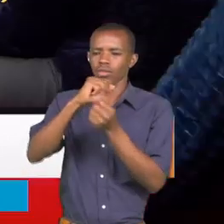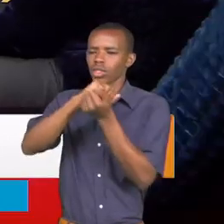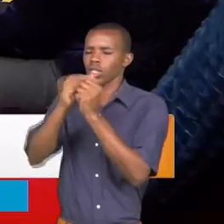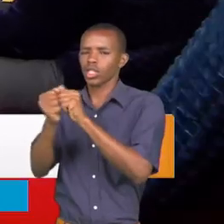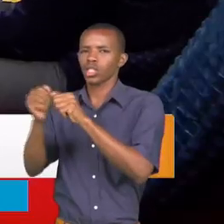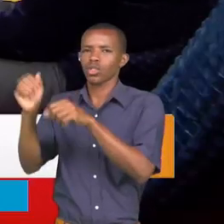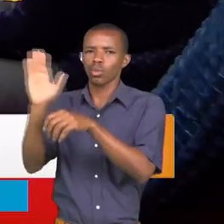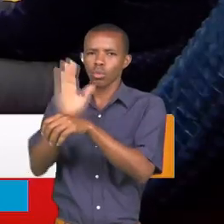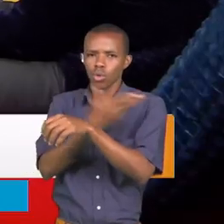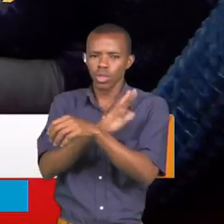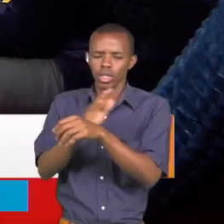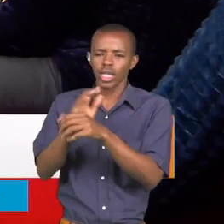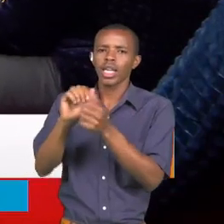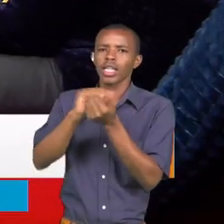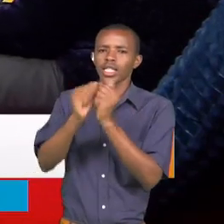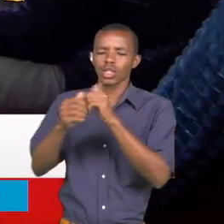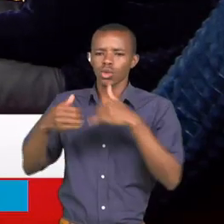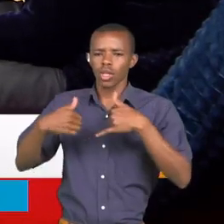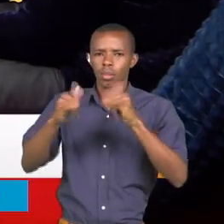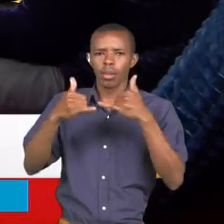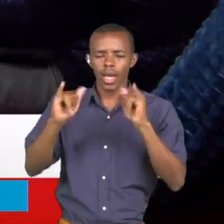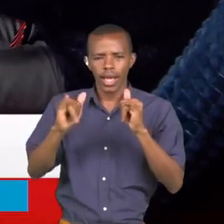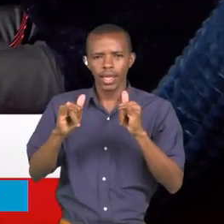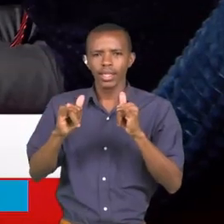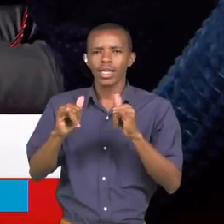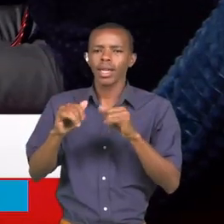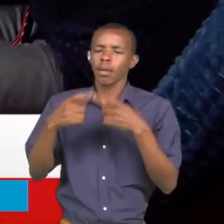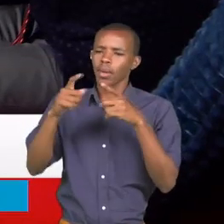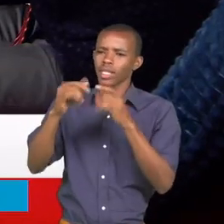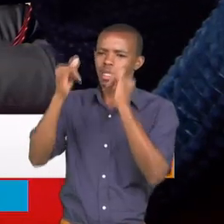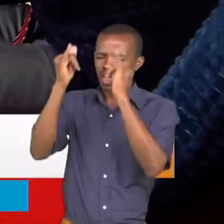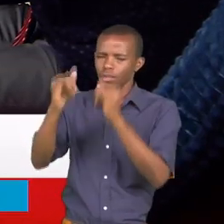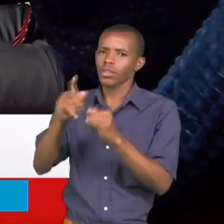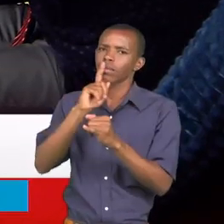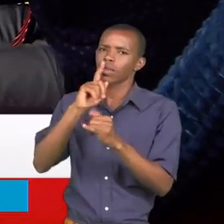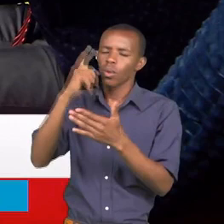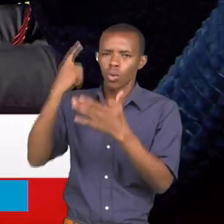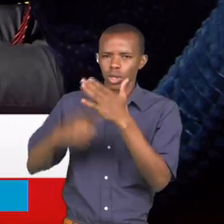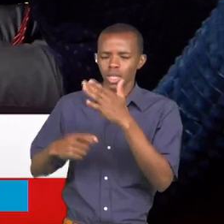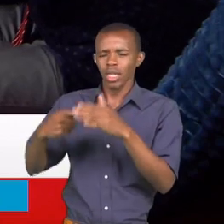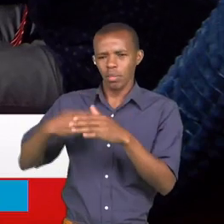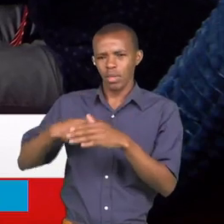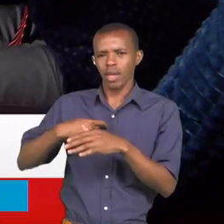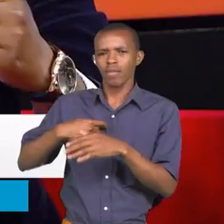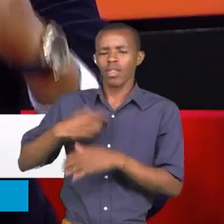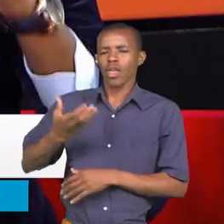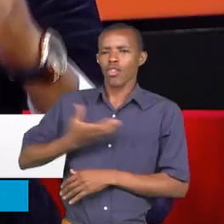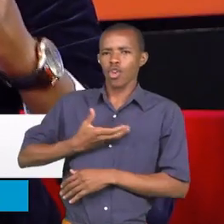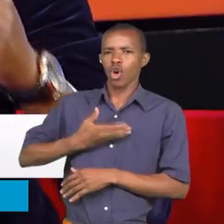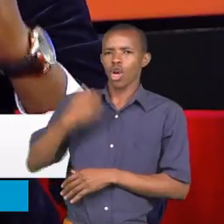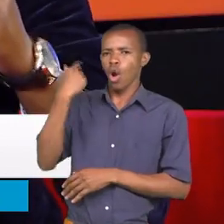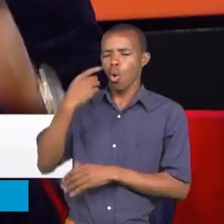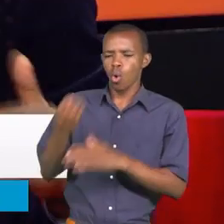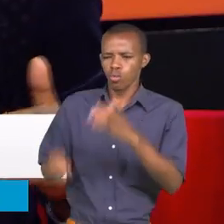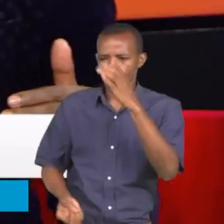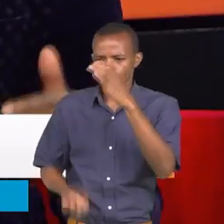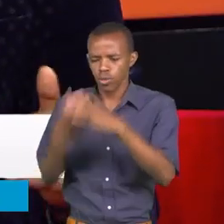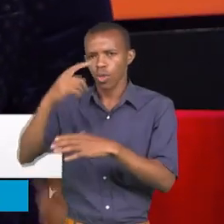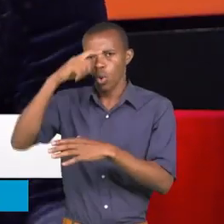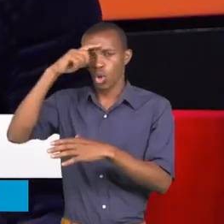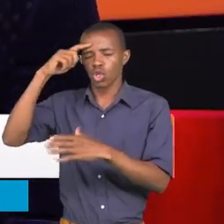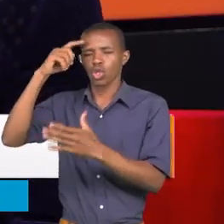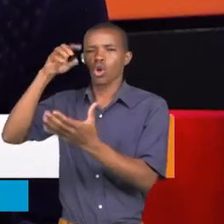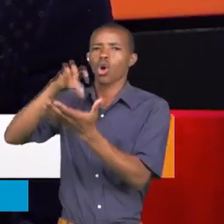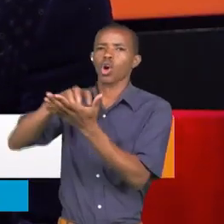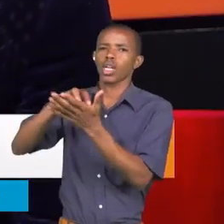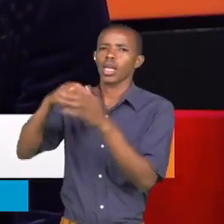again, converted into a play. But this guy said, I'm the one who kind of, not even kind of, I'm the one who came up with the original content.